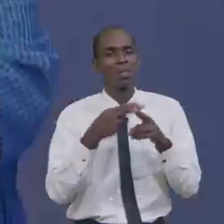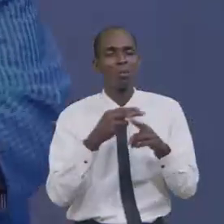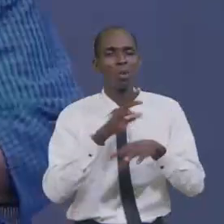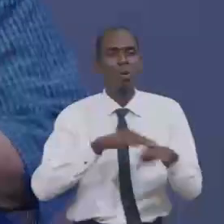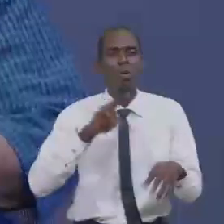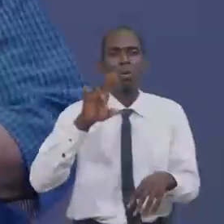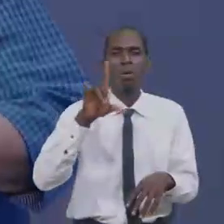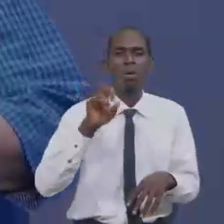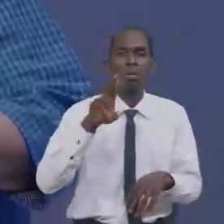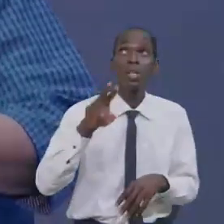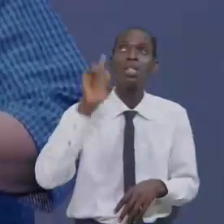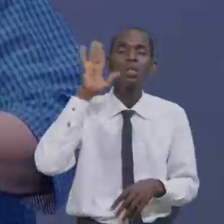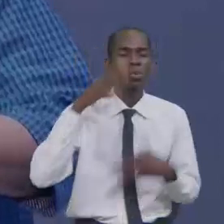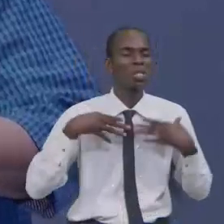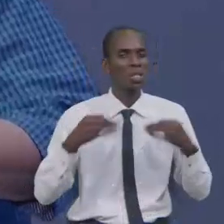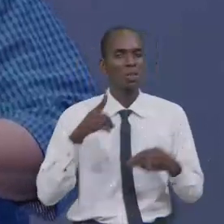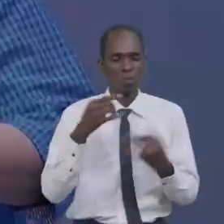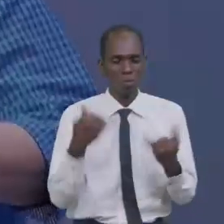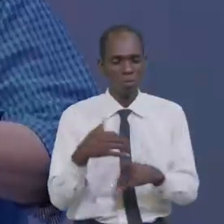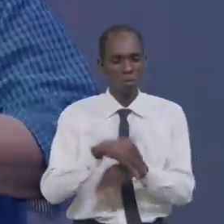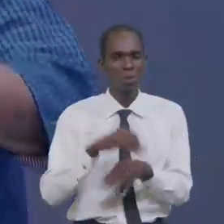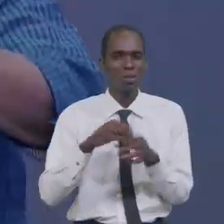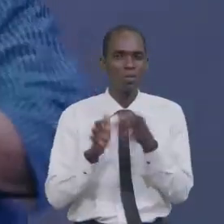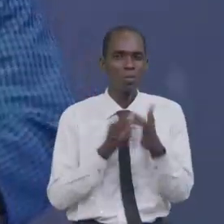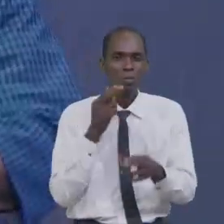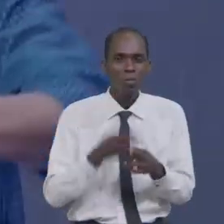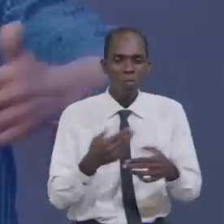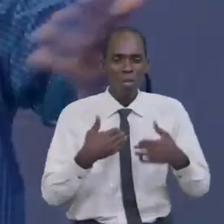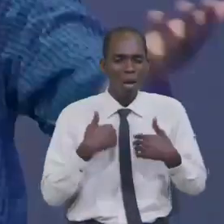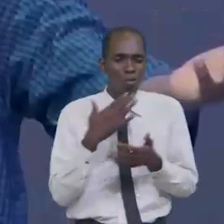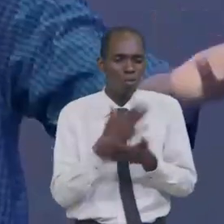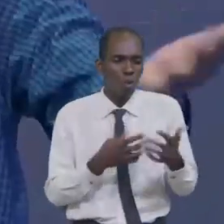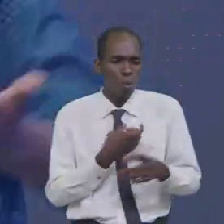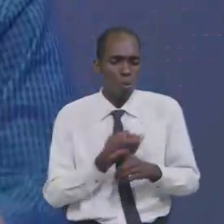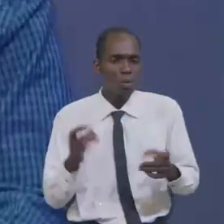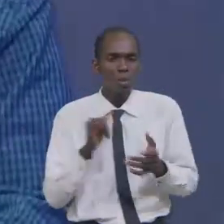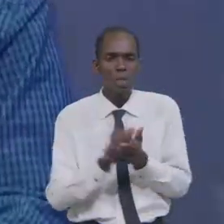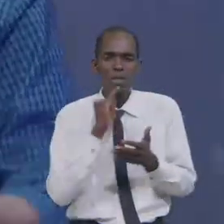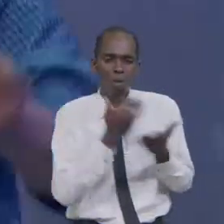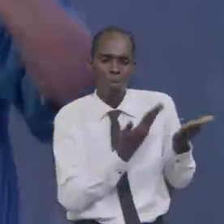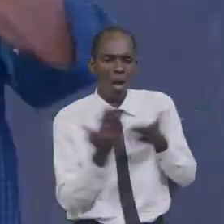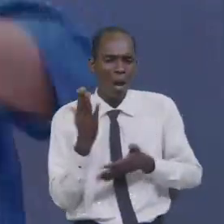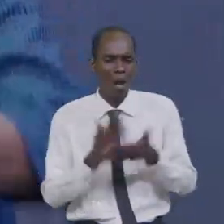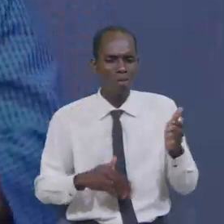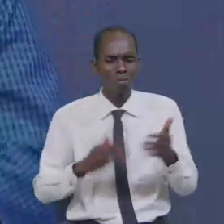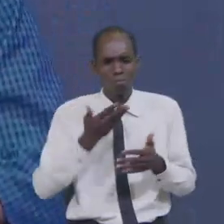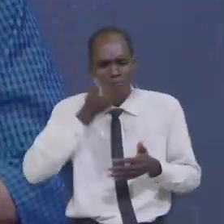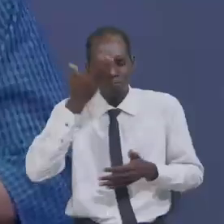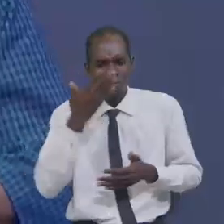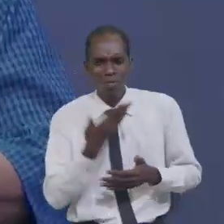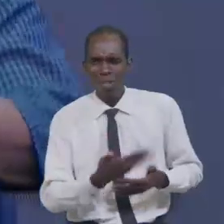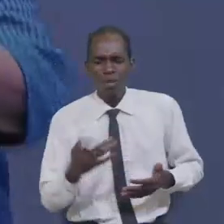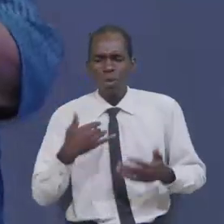you have anyone and is bringing out, pus, whatever, I've tried, I've applied notion